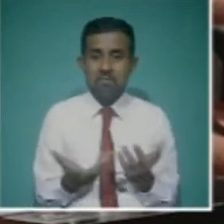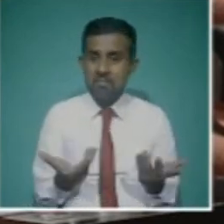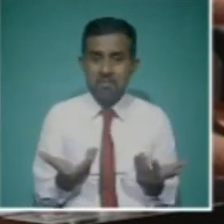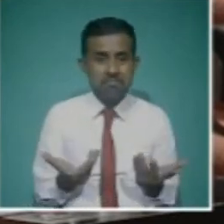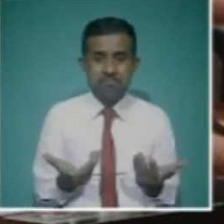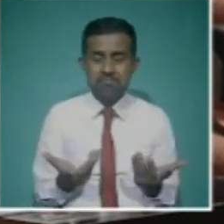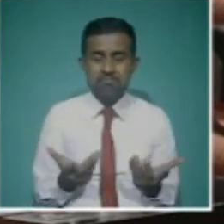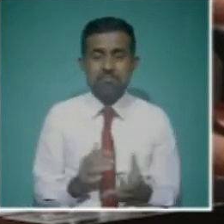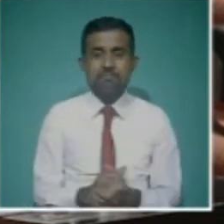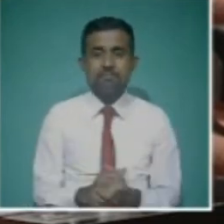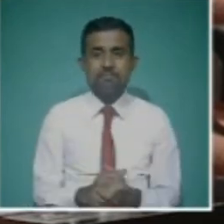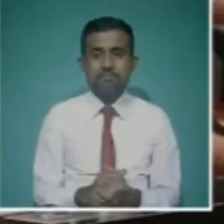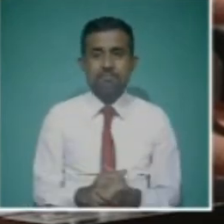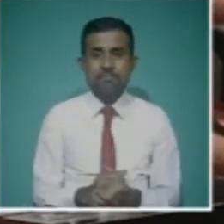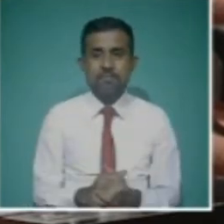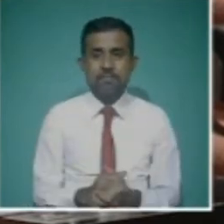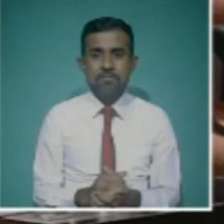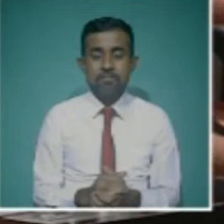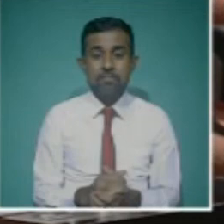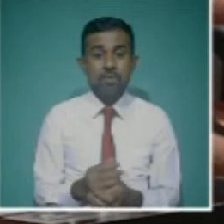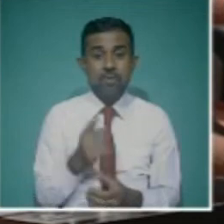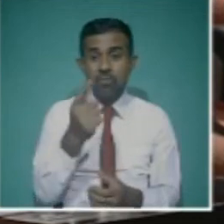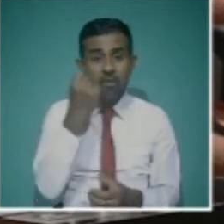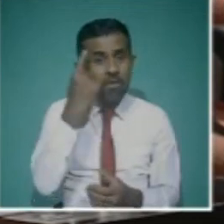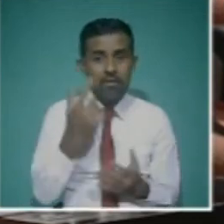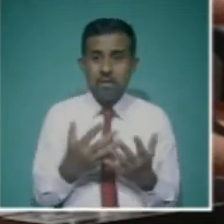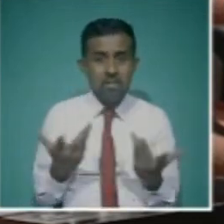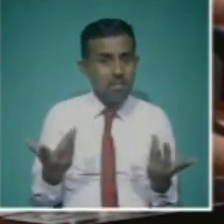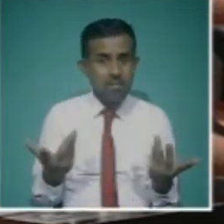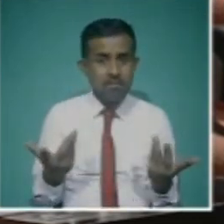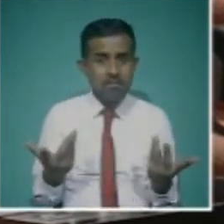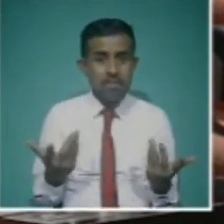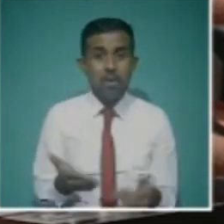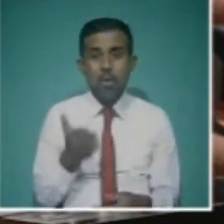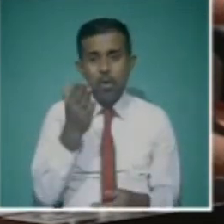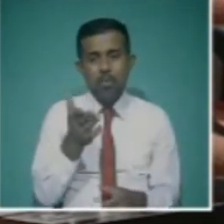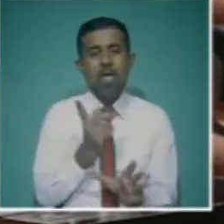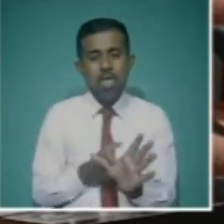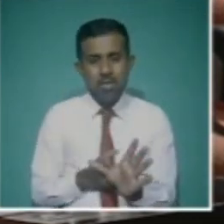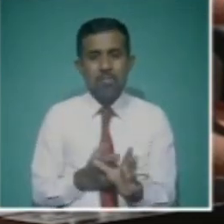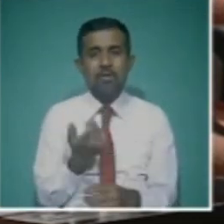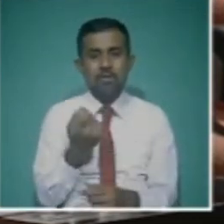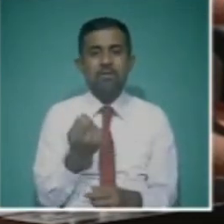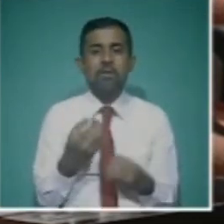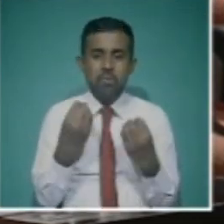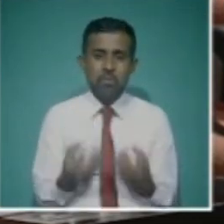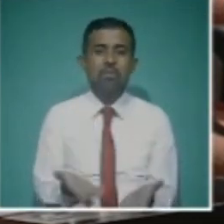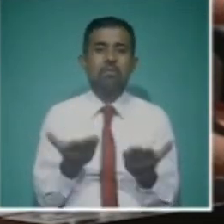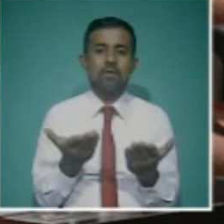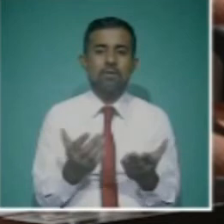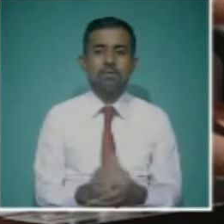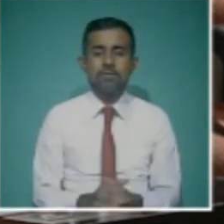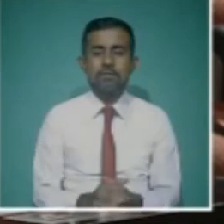And if you don't have that vision, you are going to continue to waste money. Waste it because of